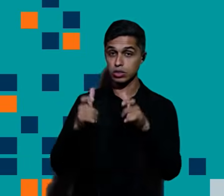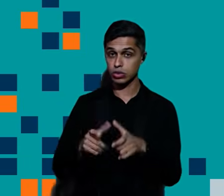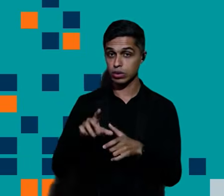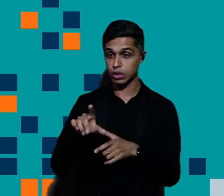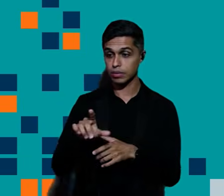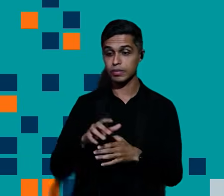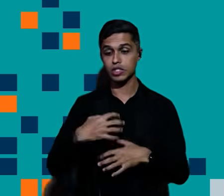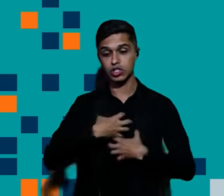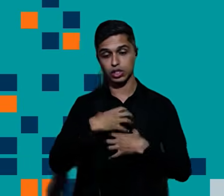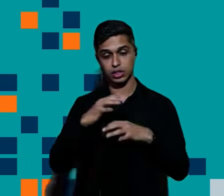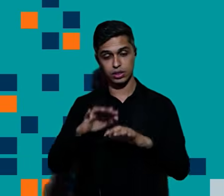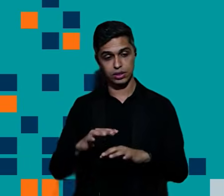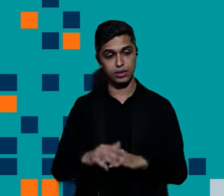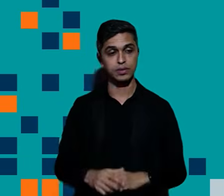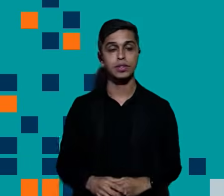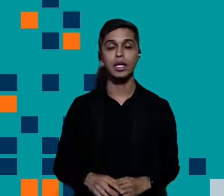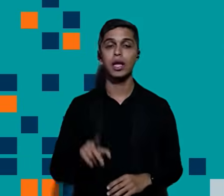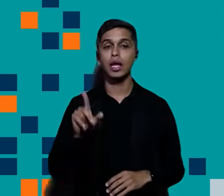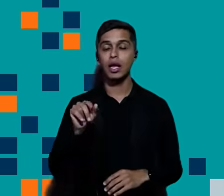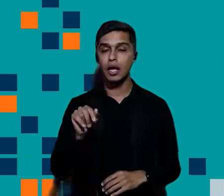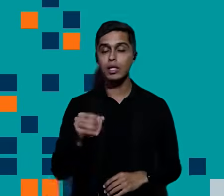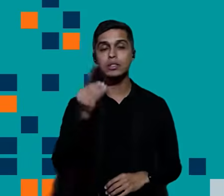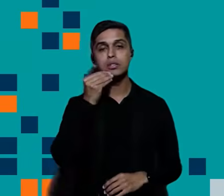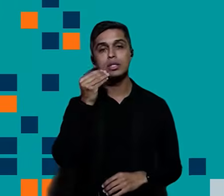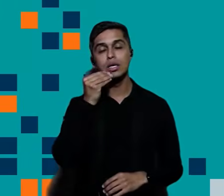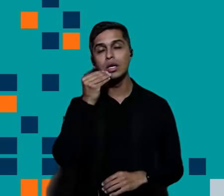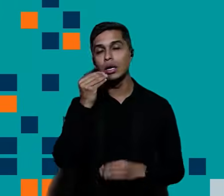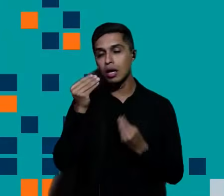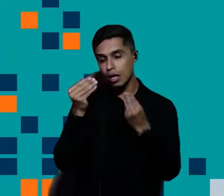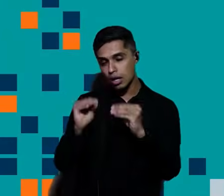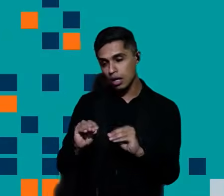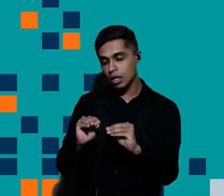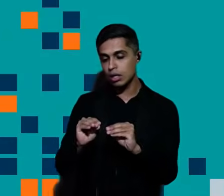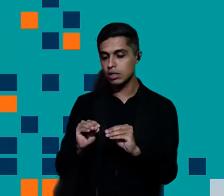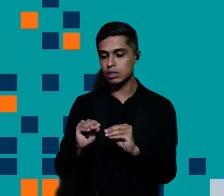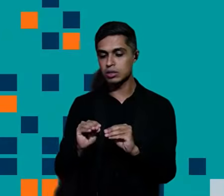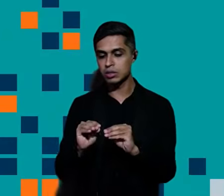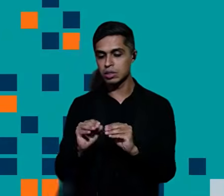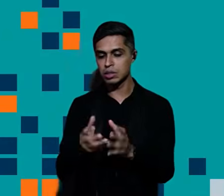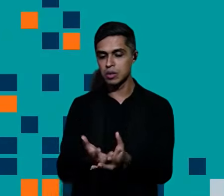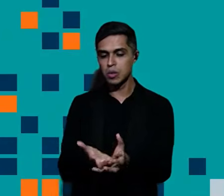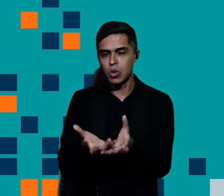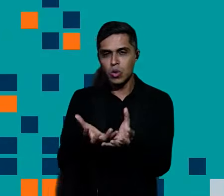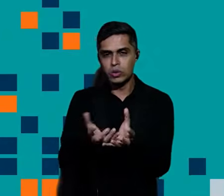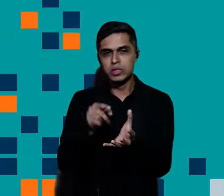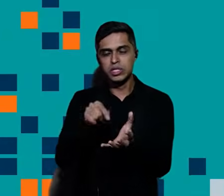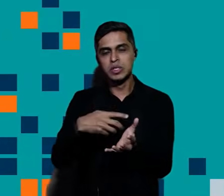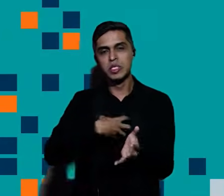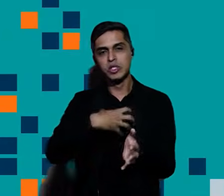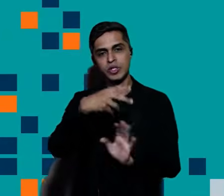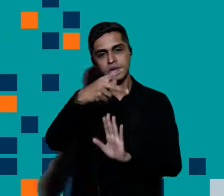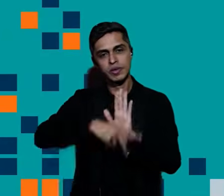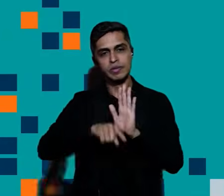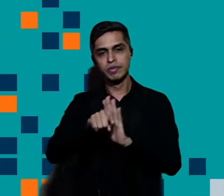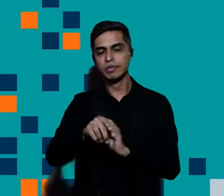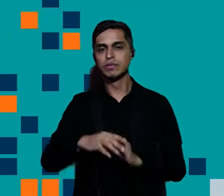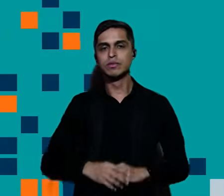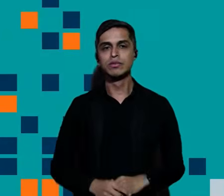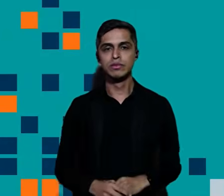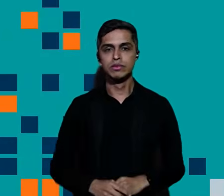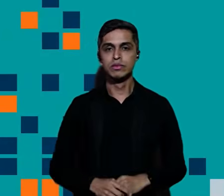create something that is in the forest, but also of the forest. And so this is the outside of the building